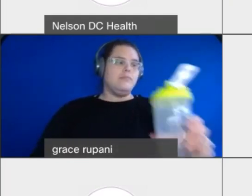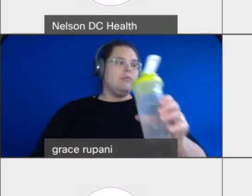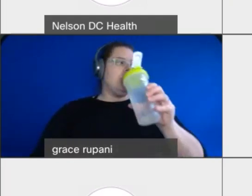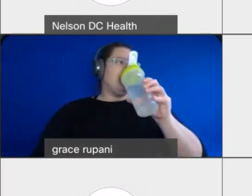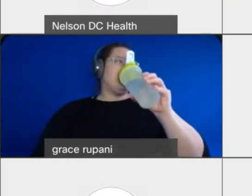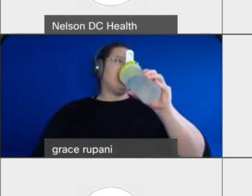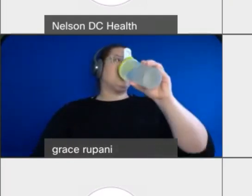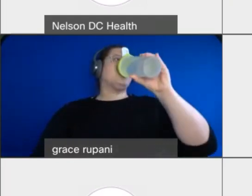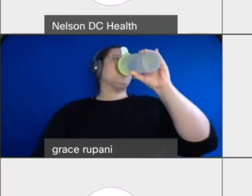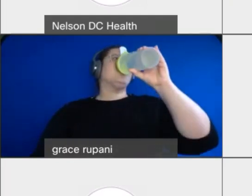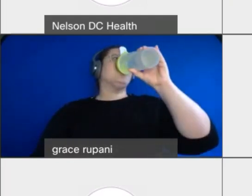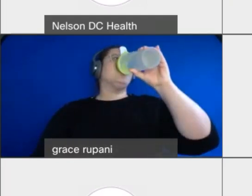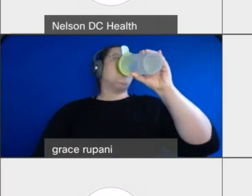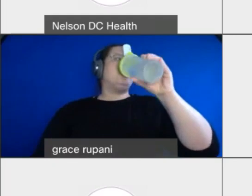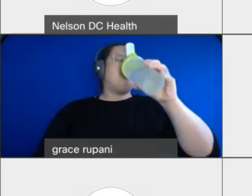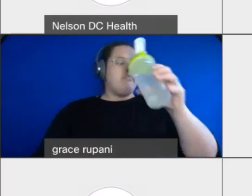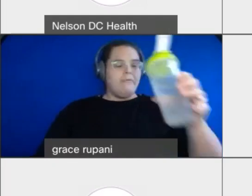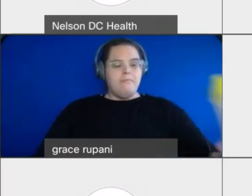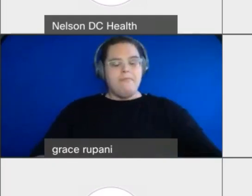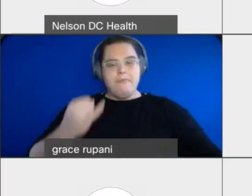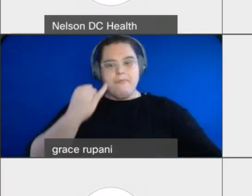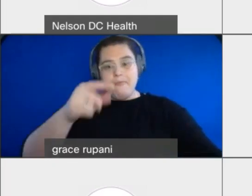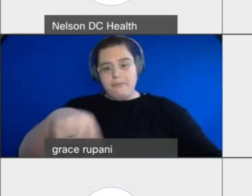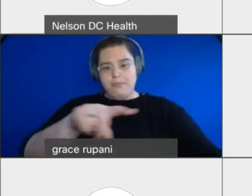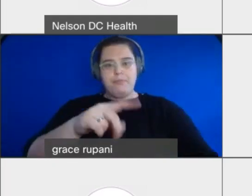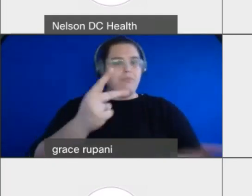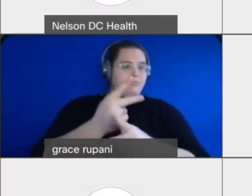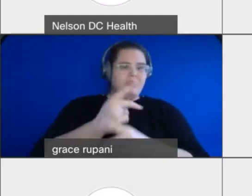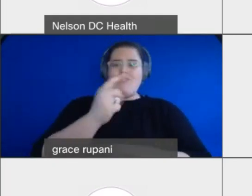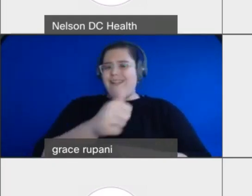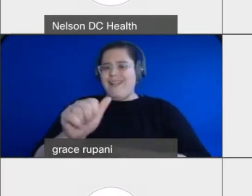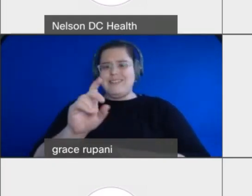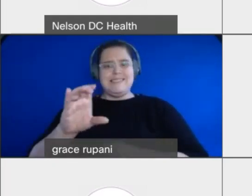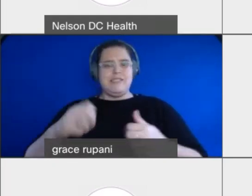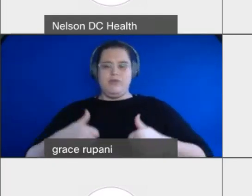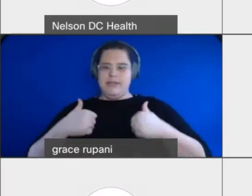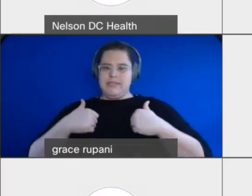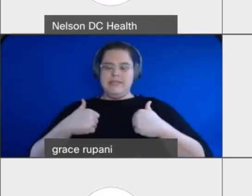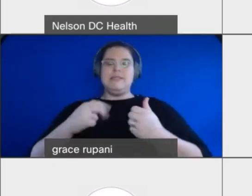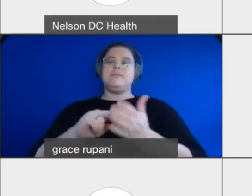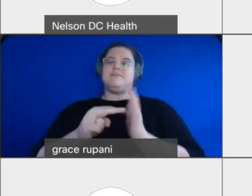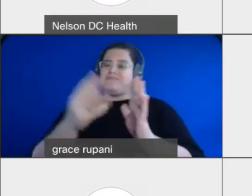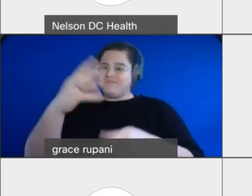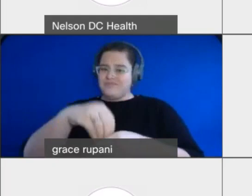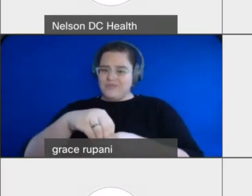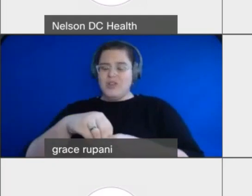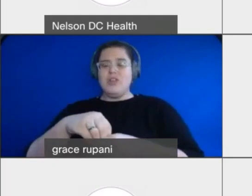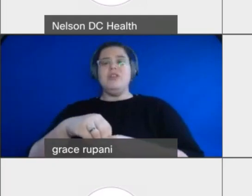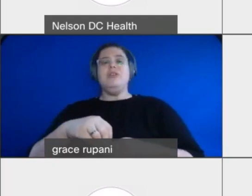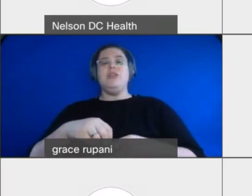people, any district residents. And that includes some of our providers who are in the close-in suburbs caring for district